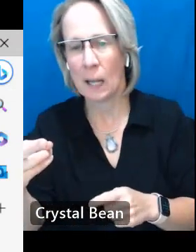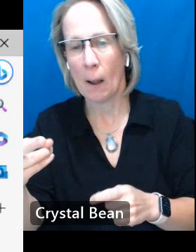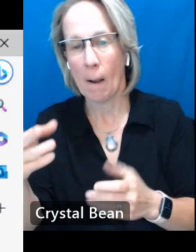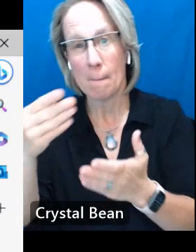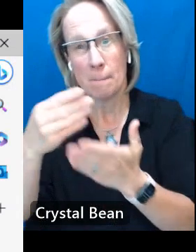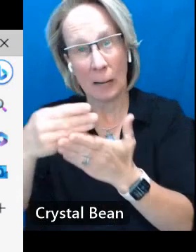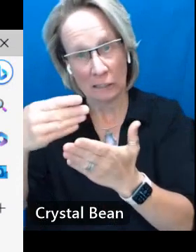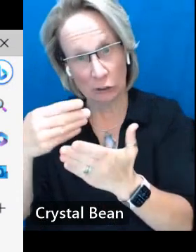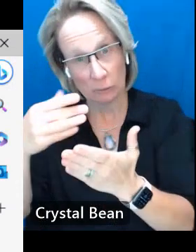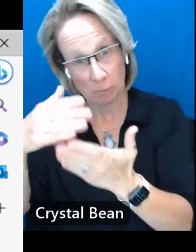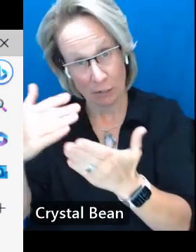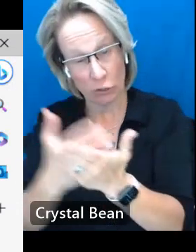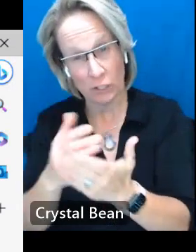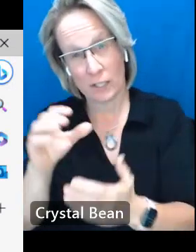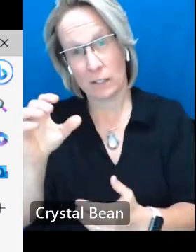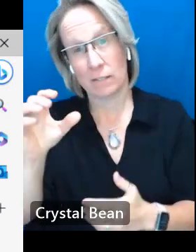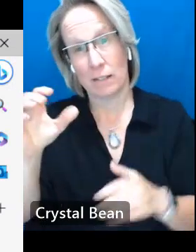overview.